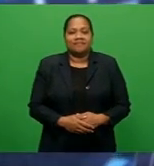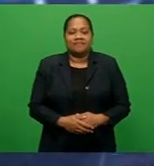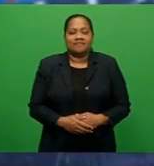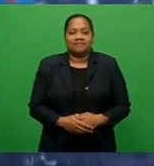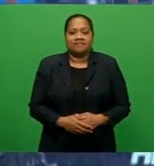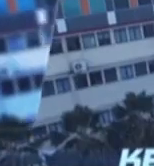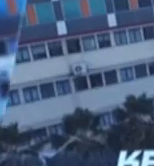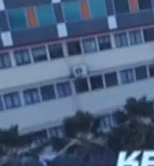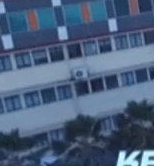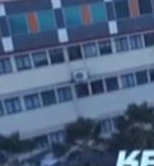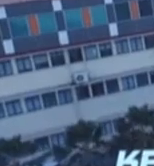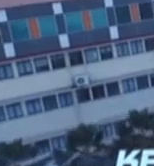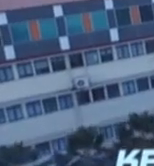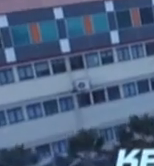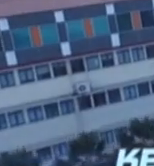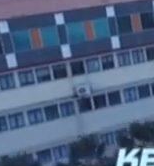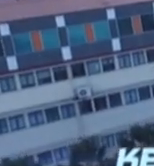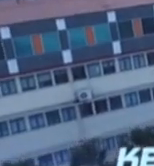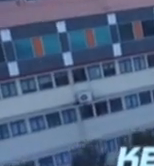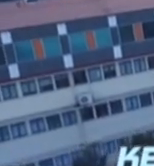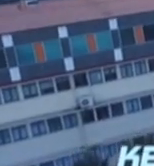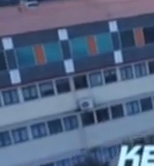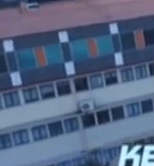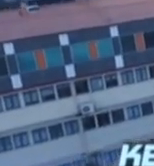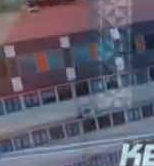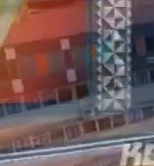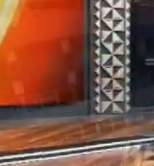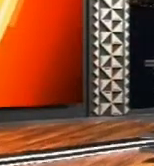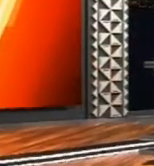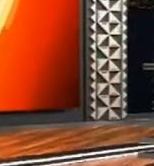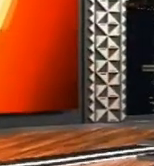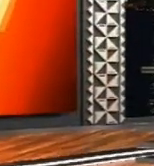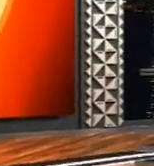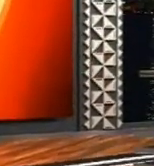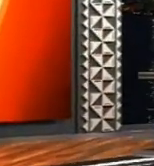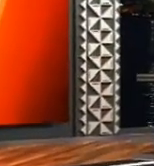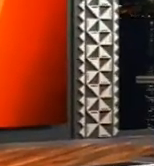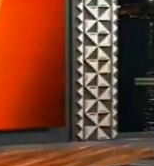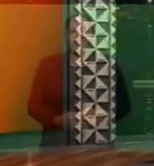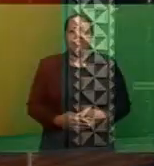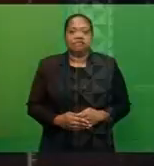From the studios of FBC Suva, Jackie Spate.